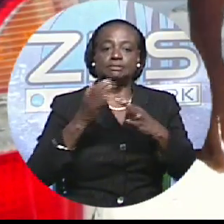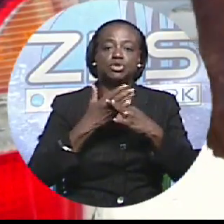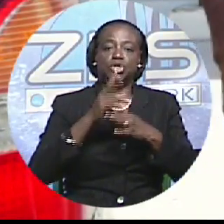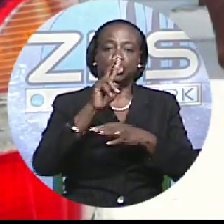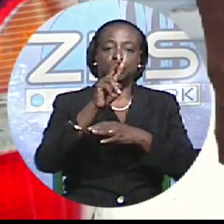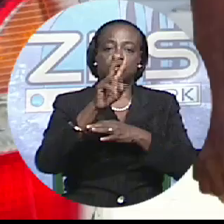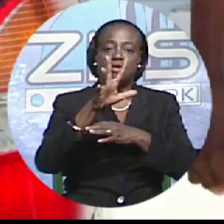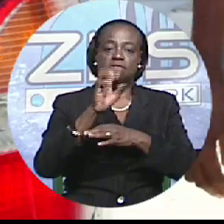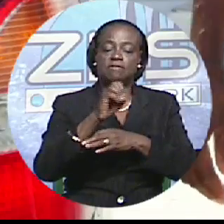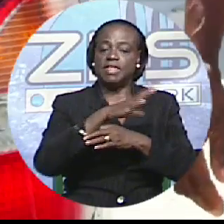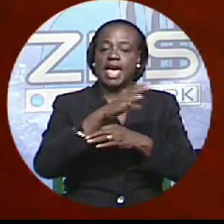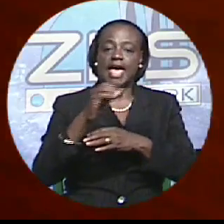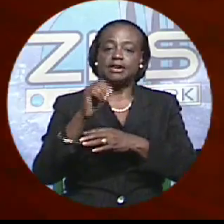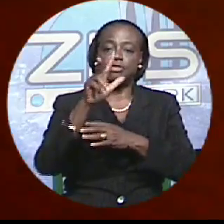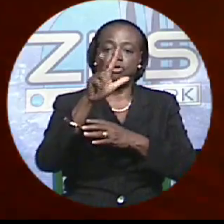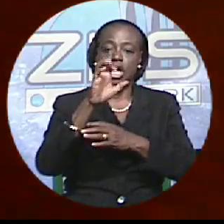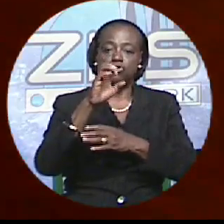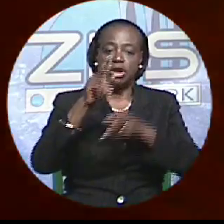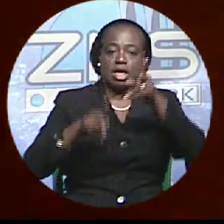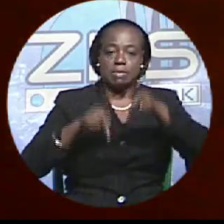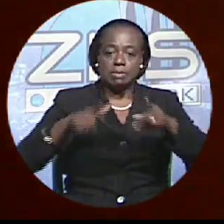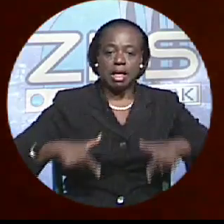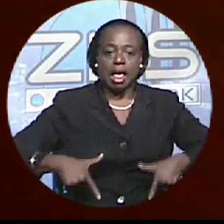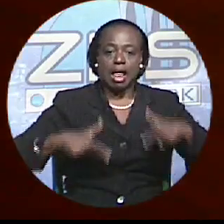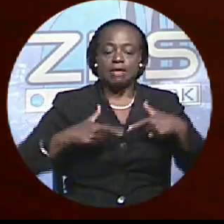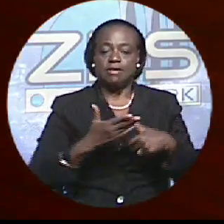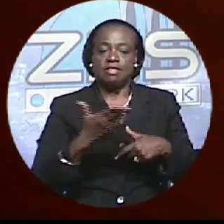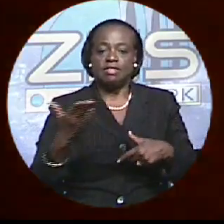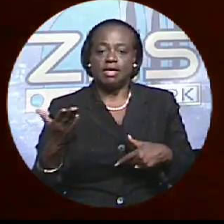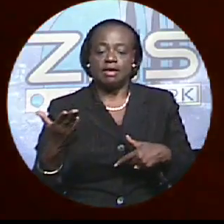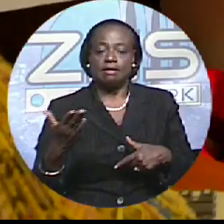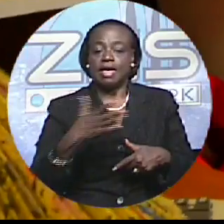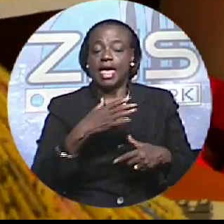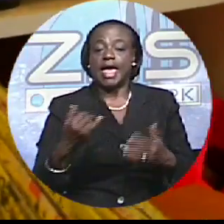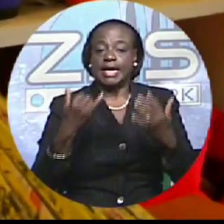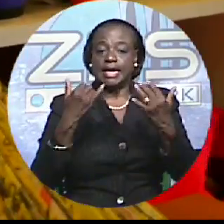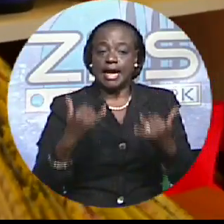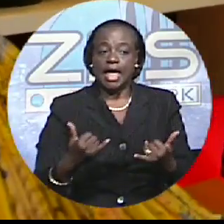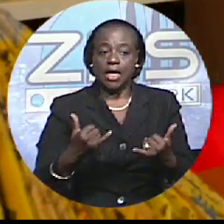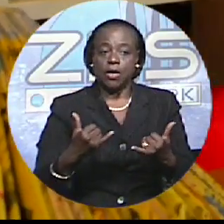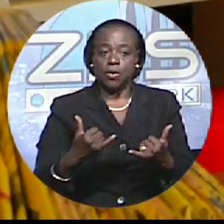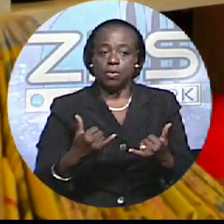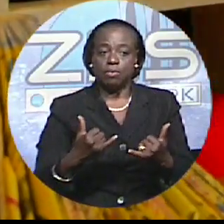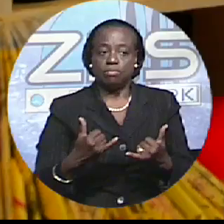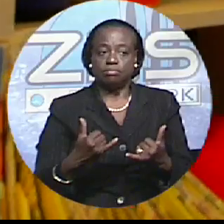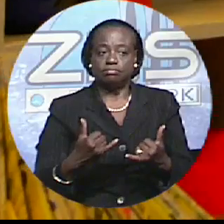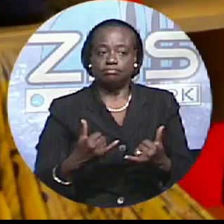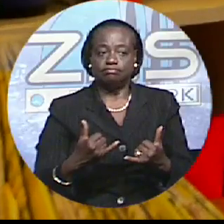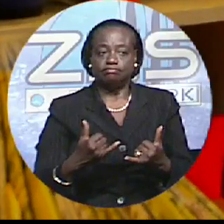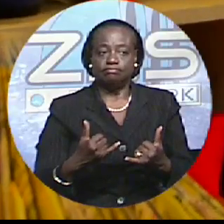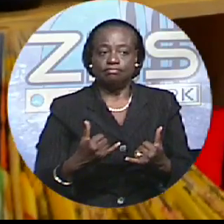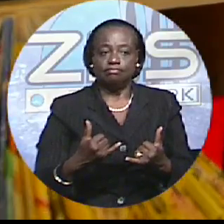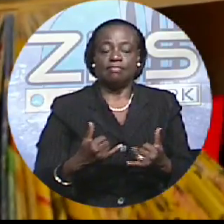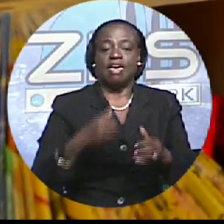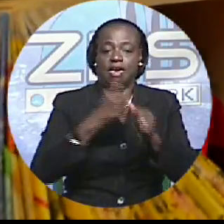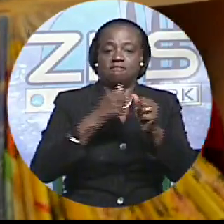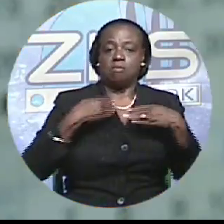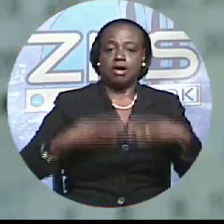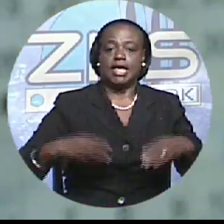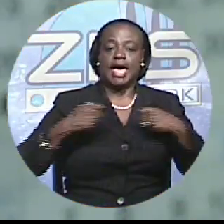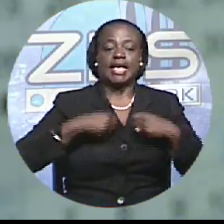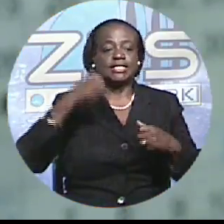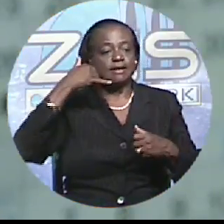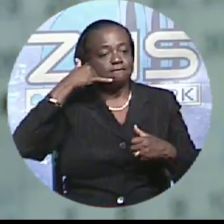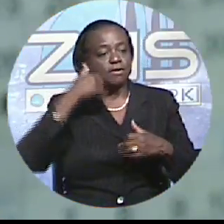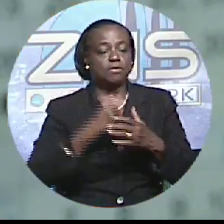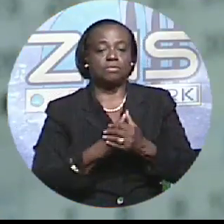and 300 residents, and nowadays, a relatively modern amenity isn't such a novelty anymore. The